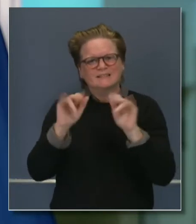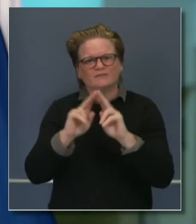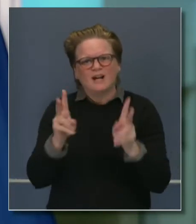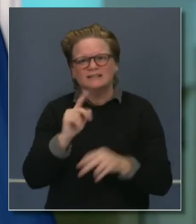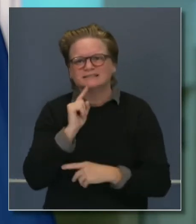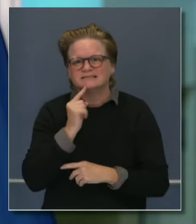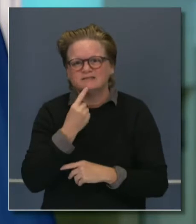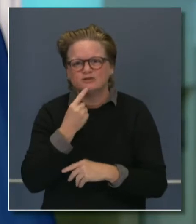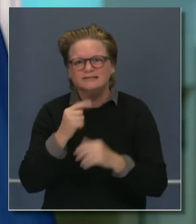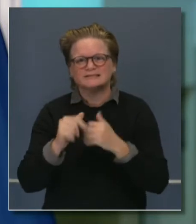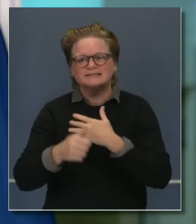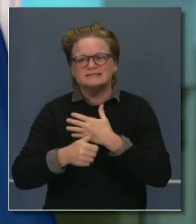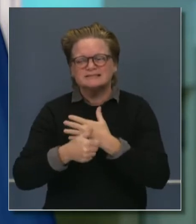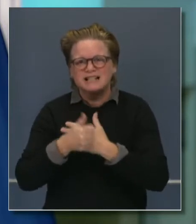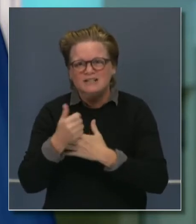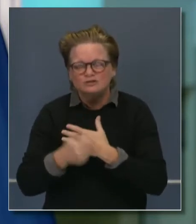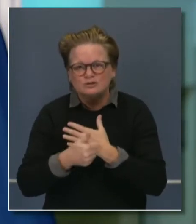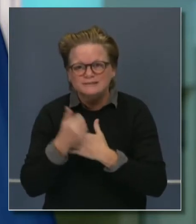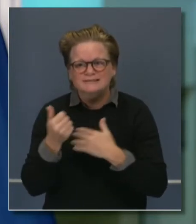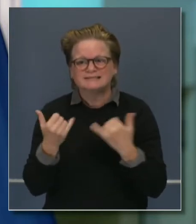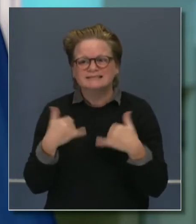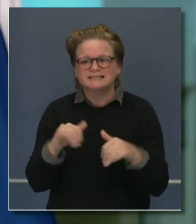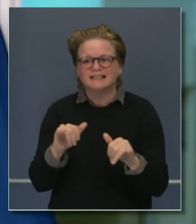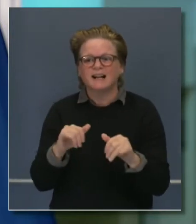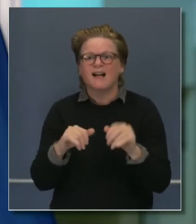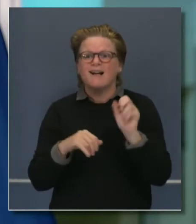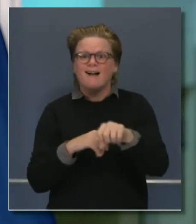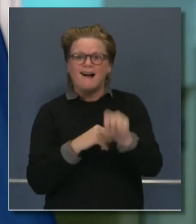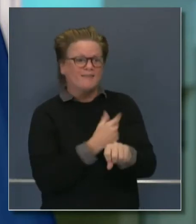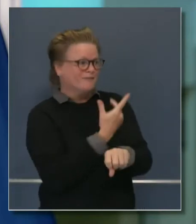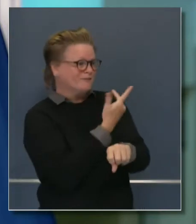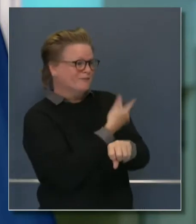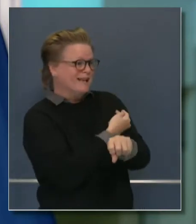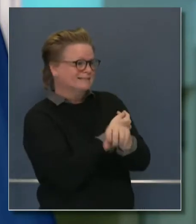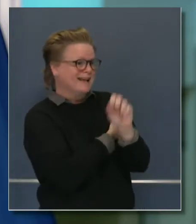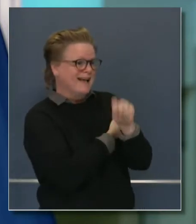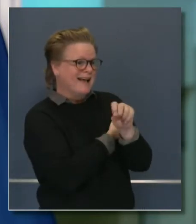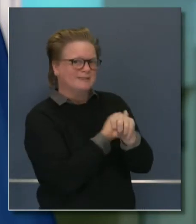soon enough. This remains the most important thing you can do to